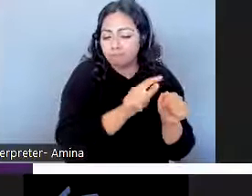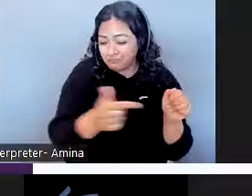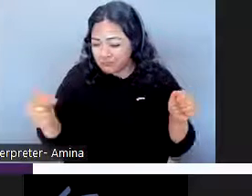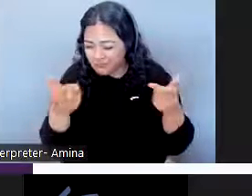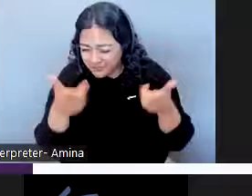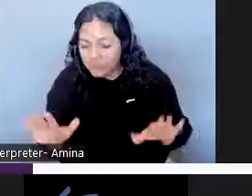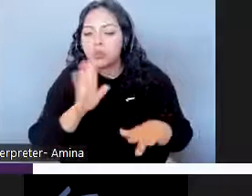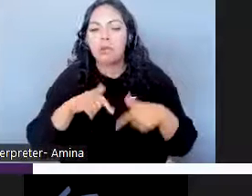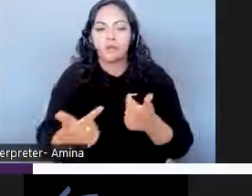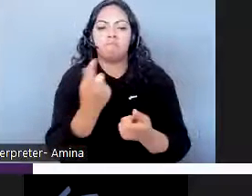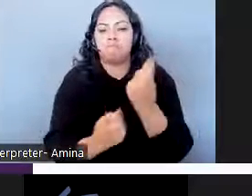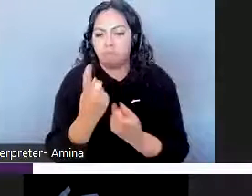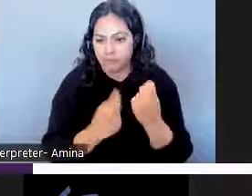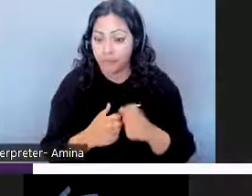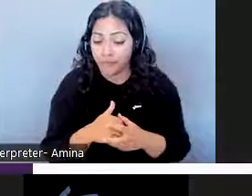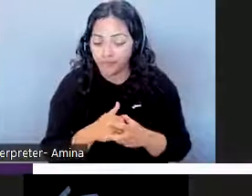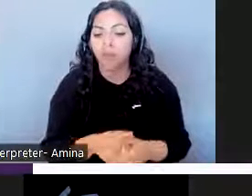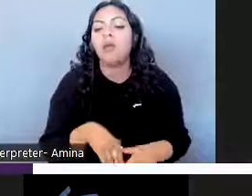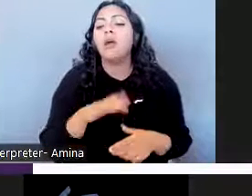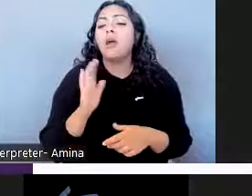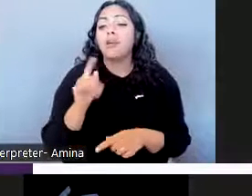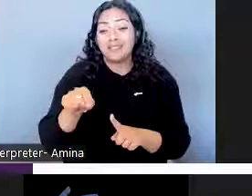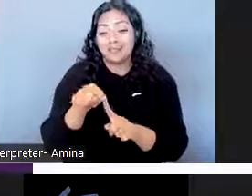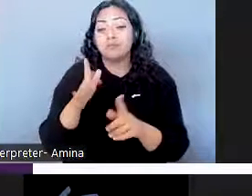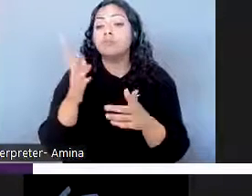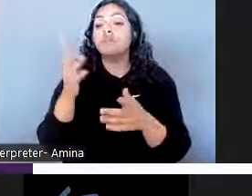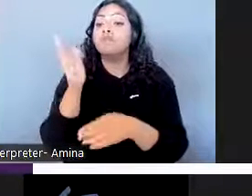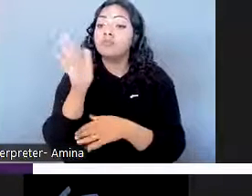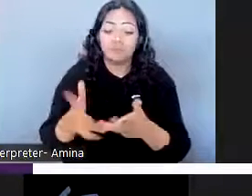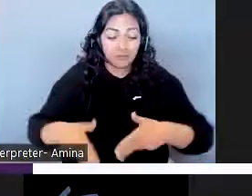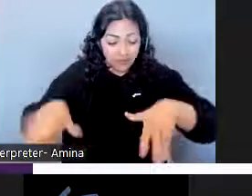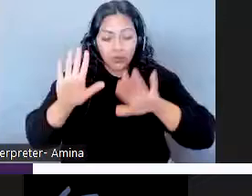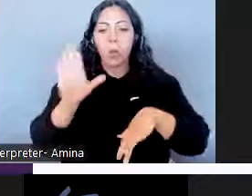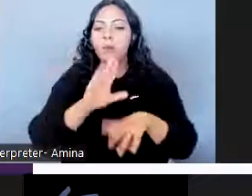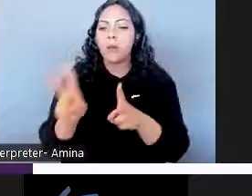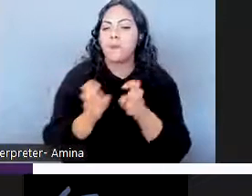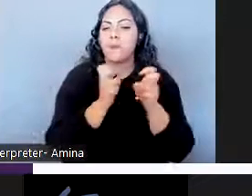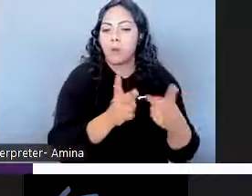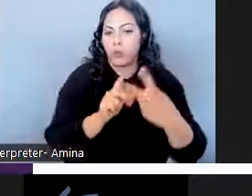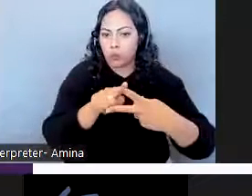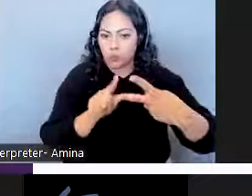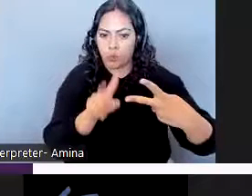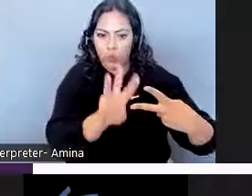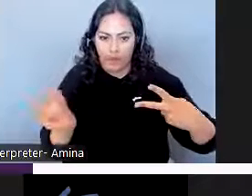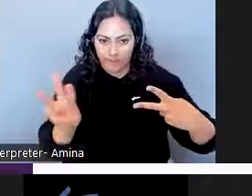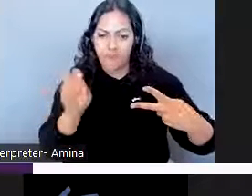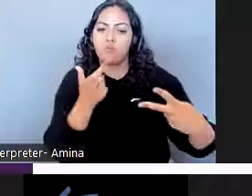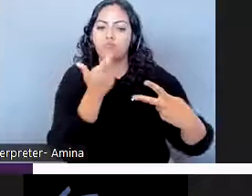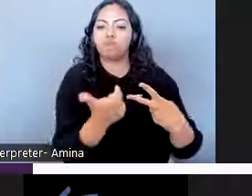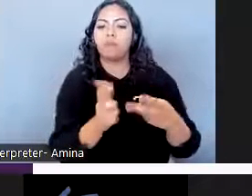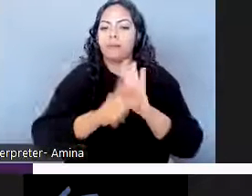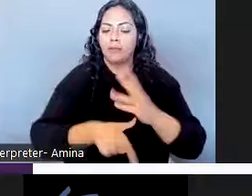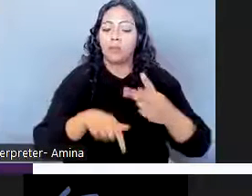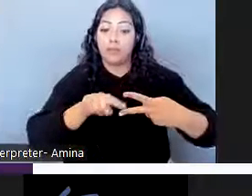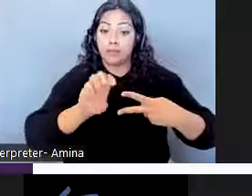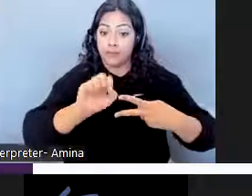Abuse Prevention Ontario's website and the Canadian Network's website as well. And at the end of this